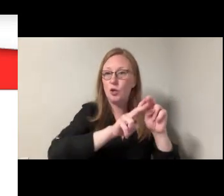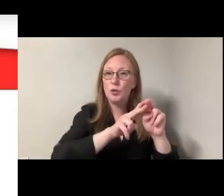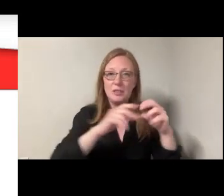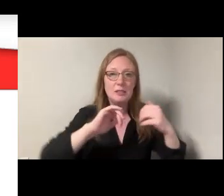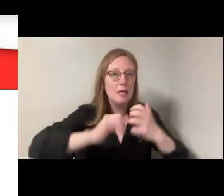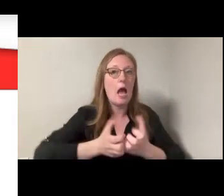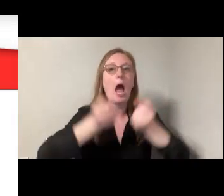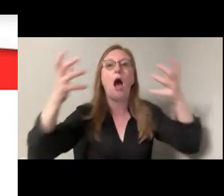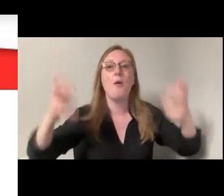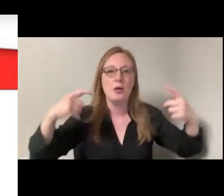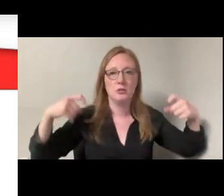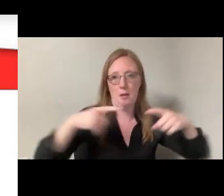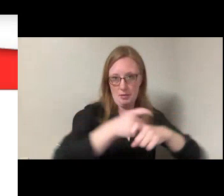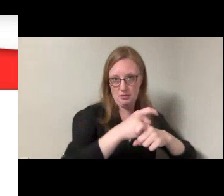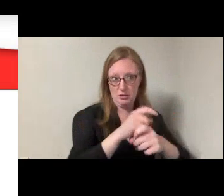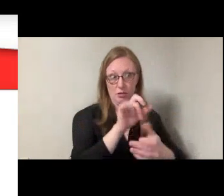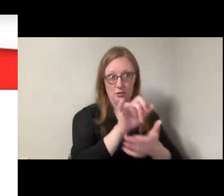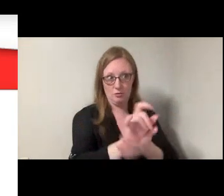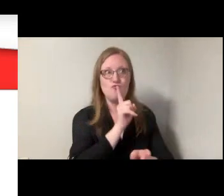complexity. And